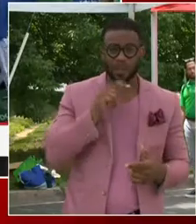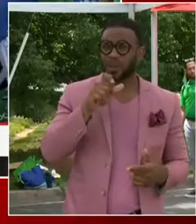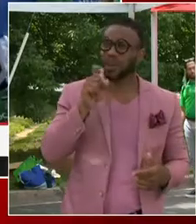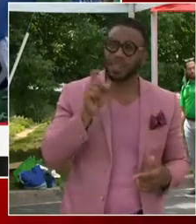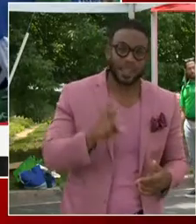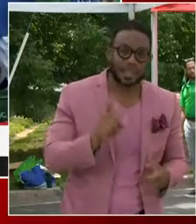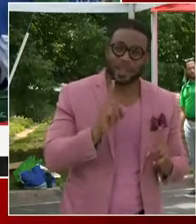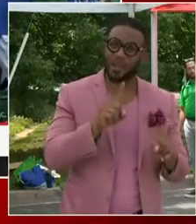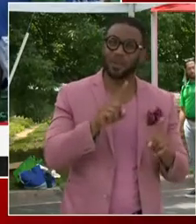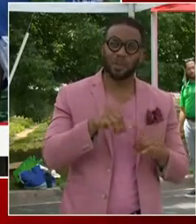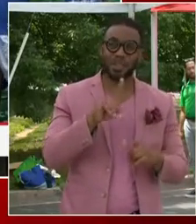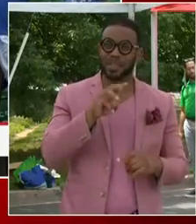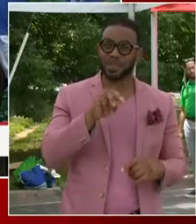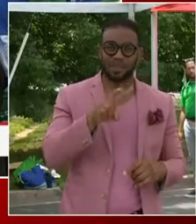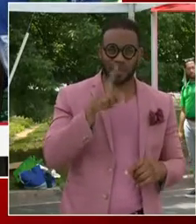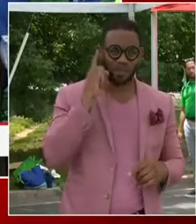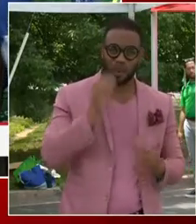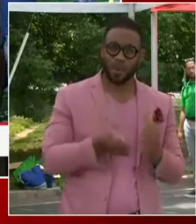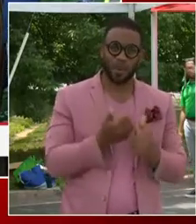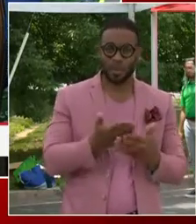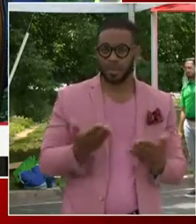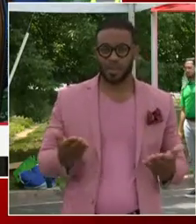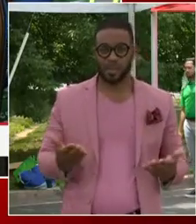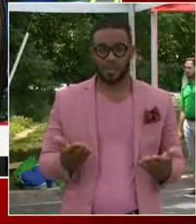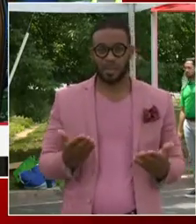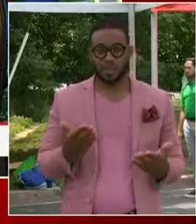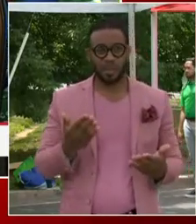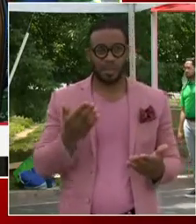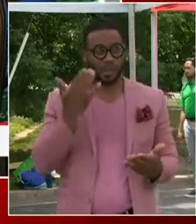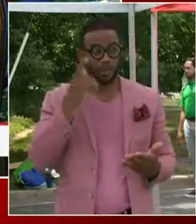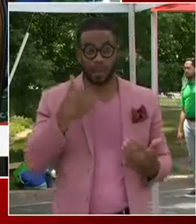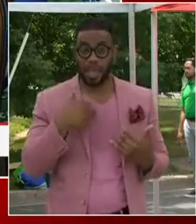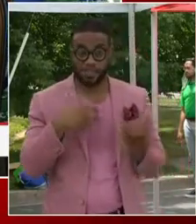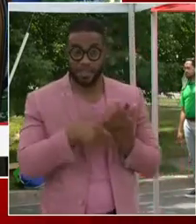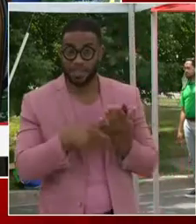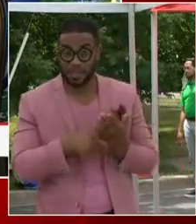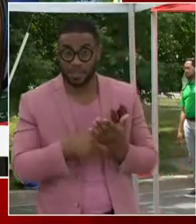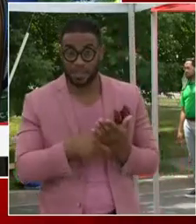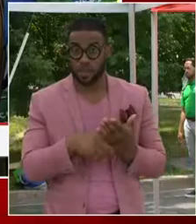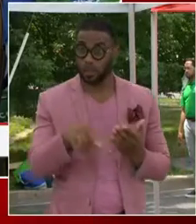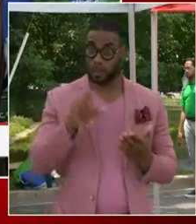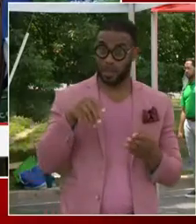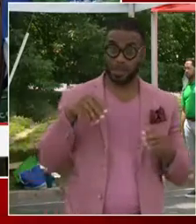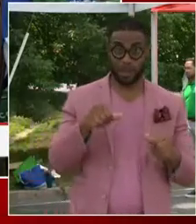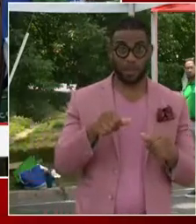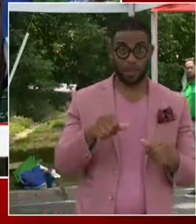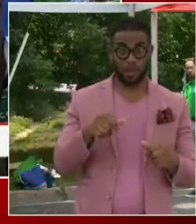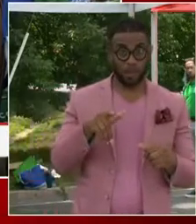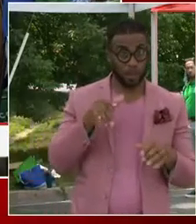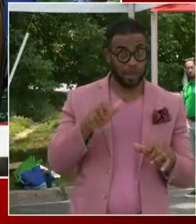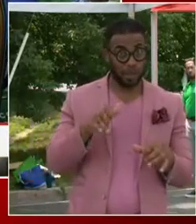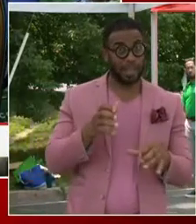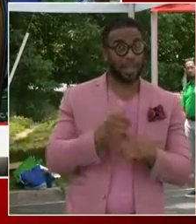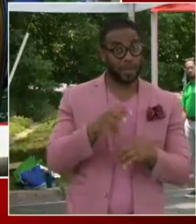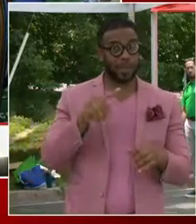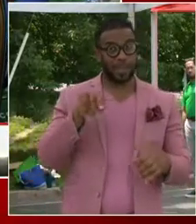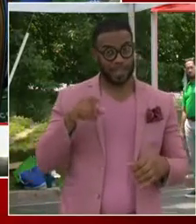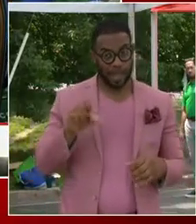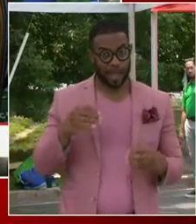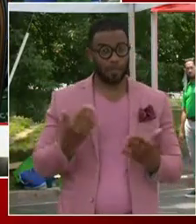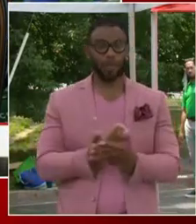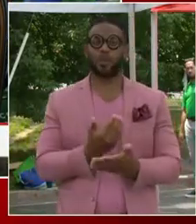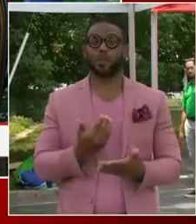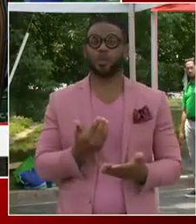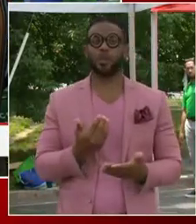not need to go to the DMV for most things. If you have a ticket and you need to pay it so that you can get your tags